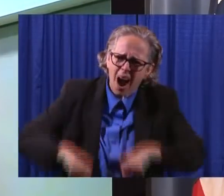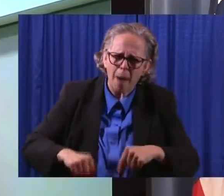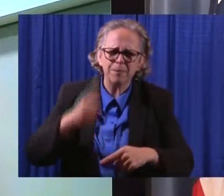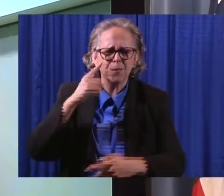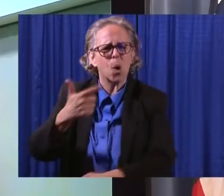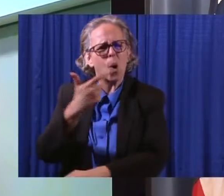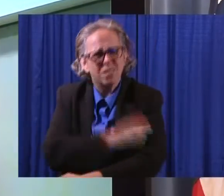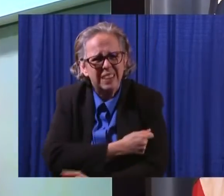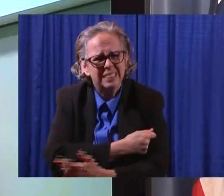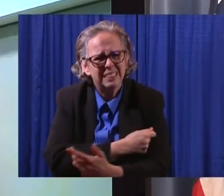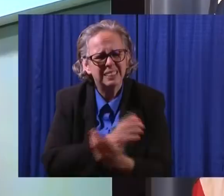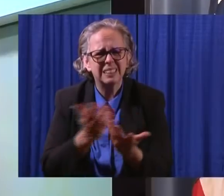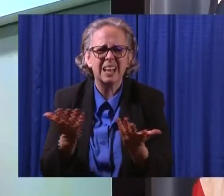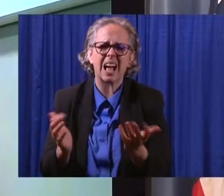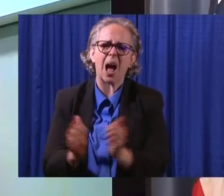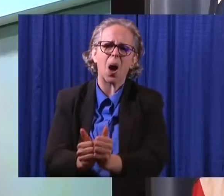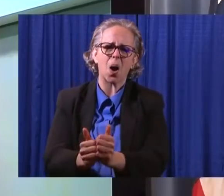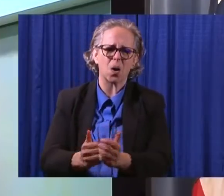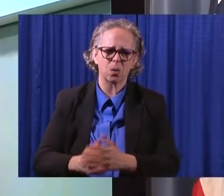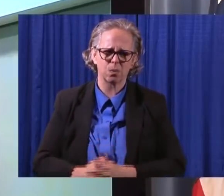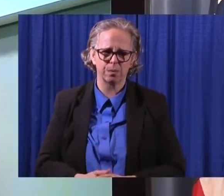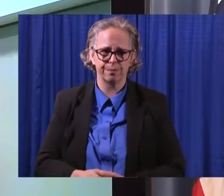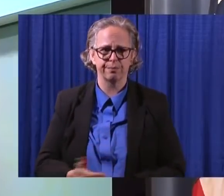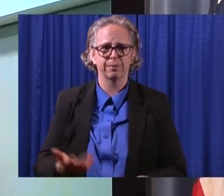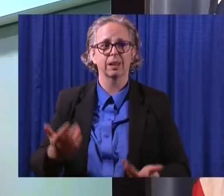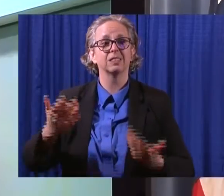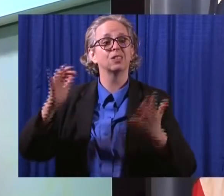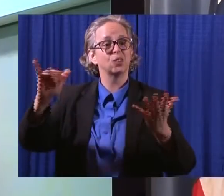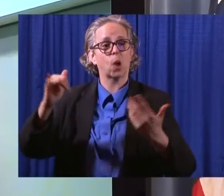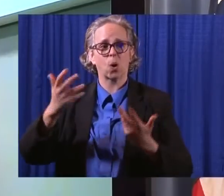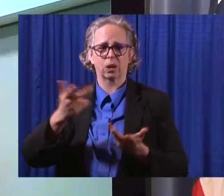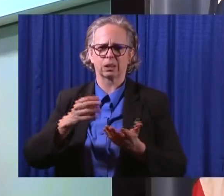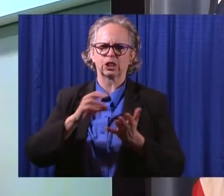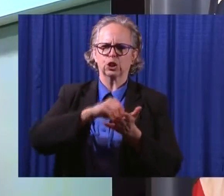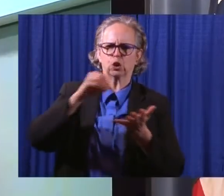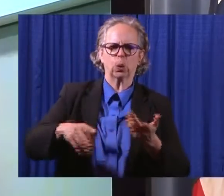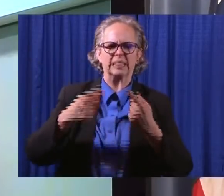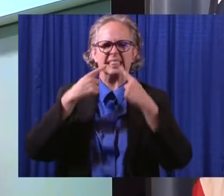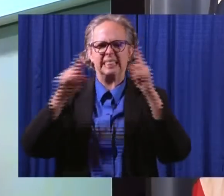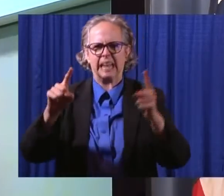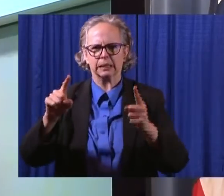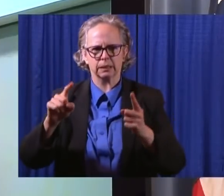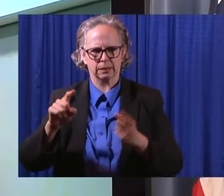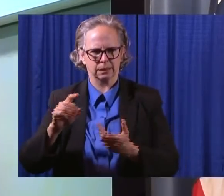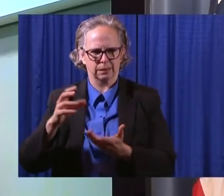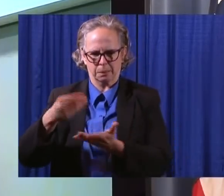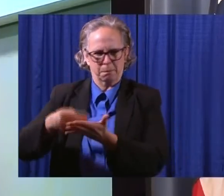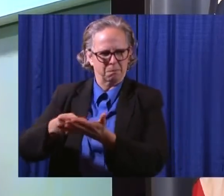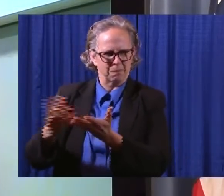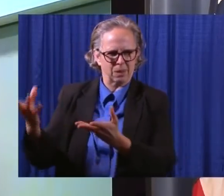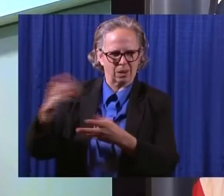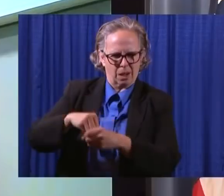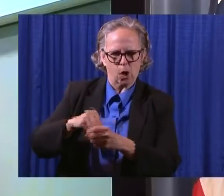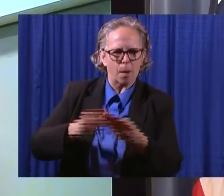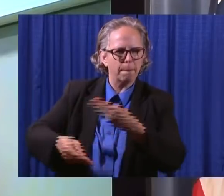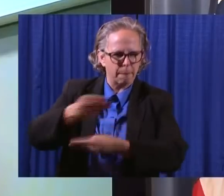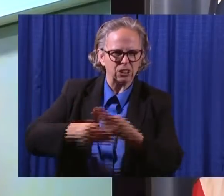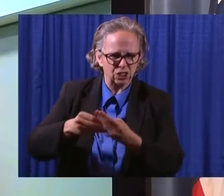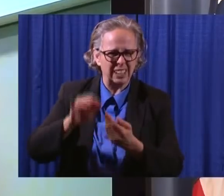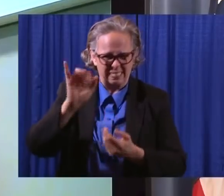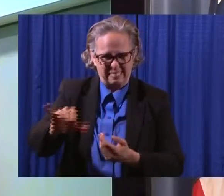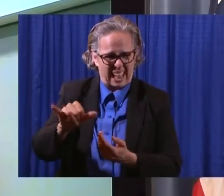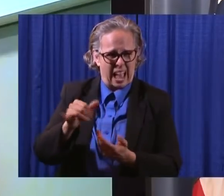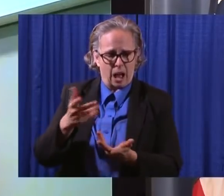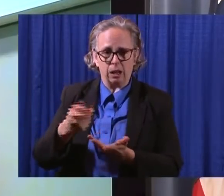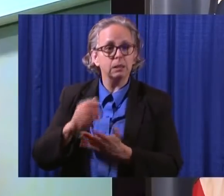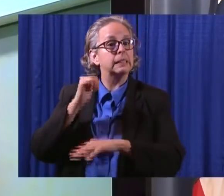that were focused in your budget, we've seen an increase in the number of state school health partnerships.